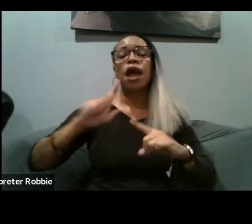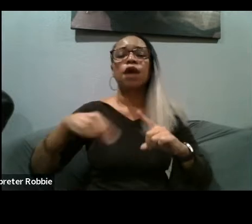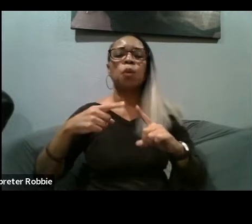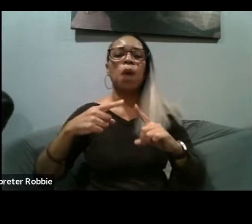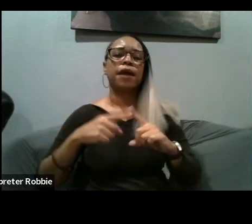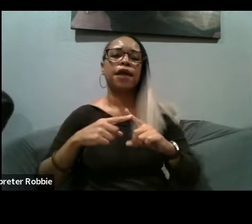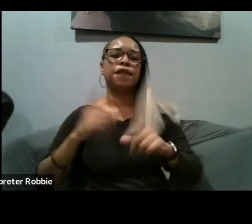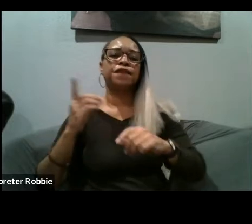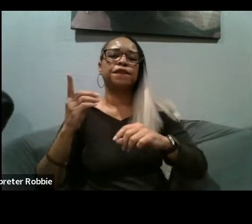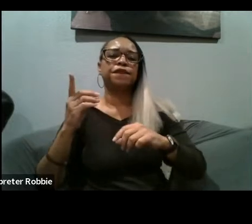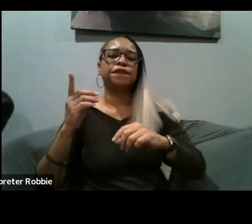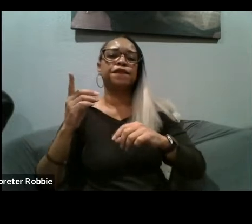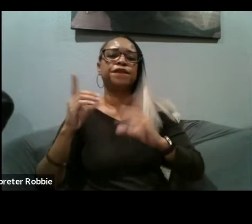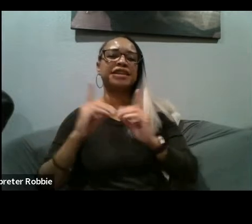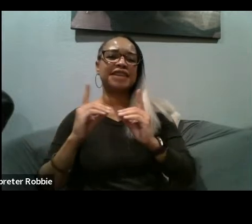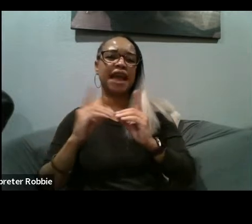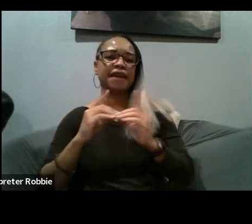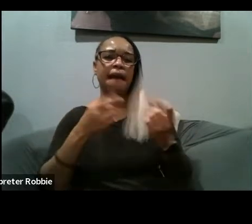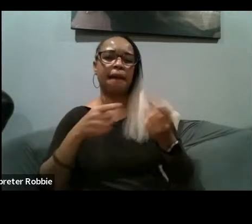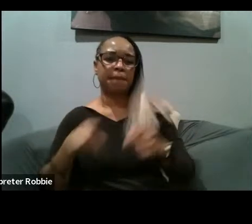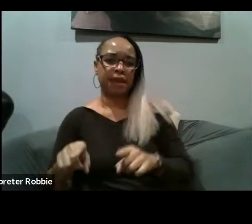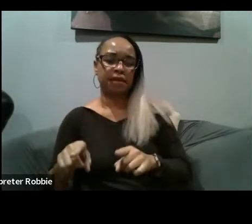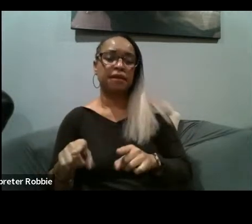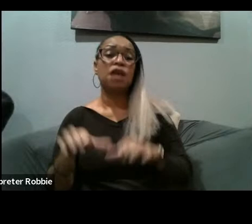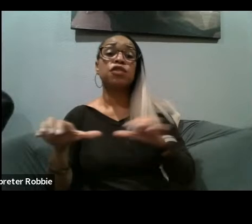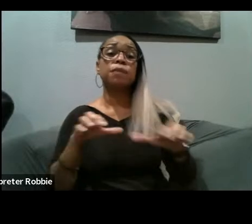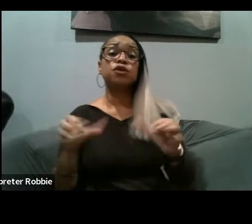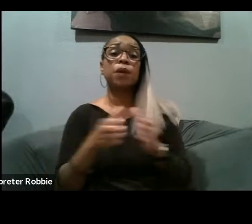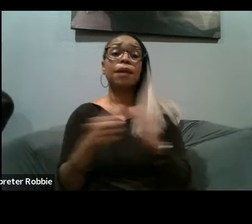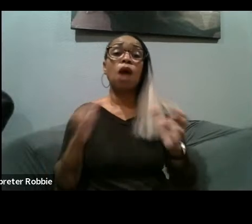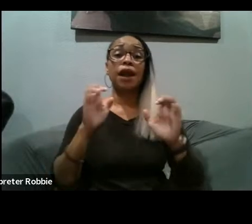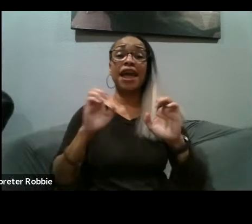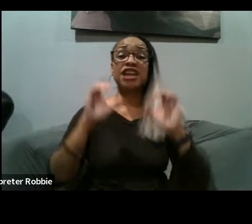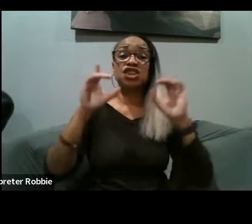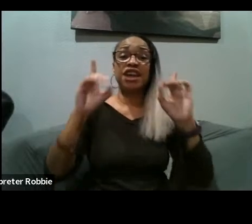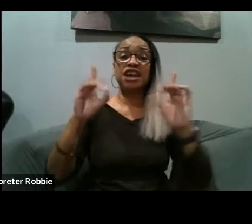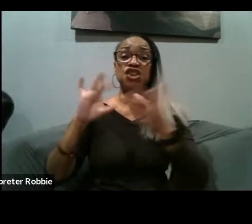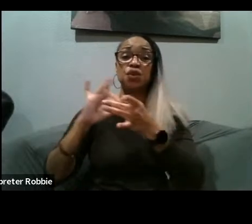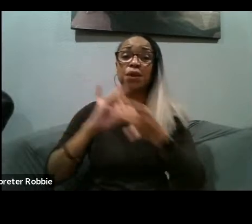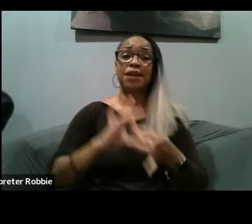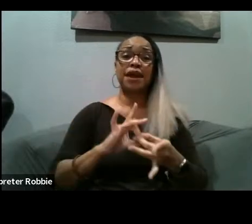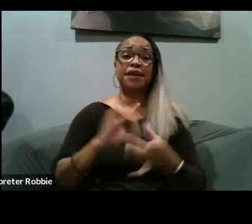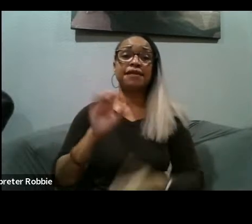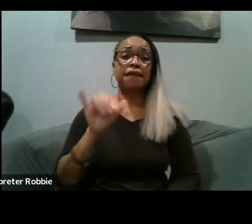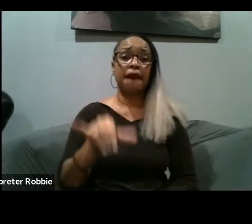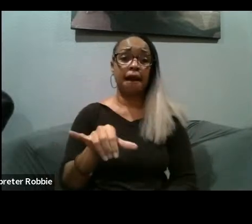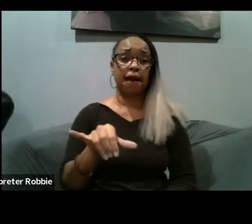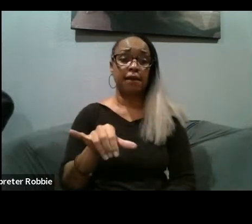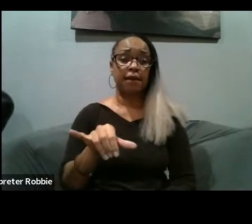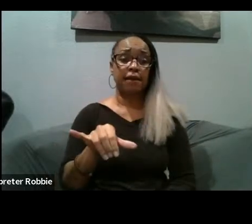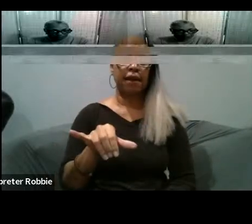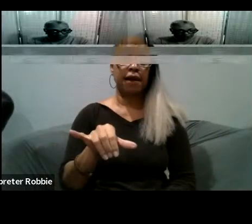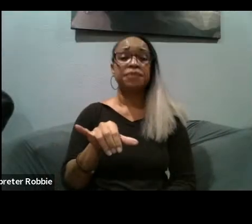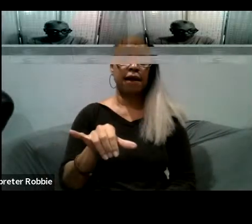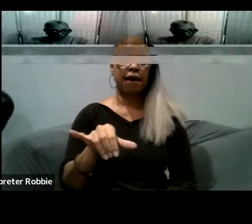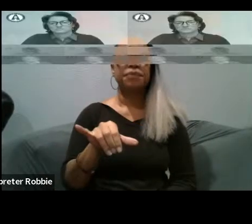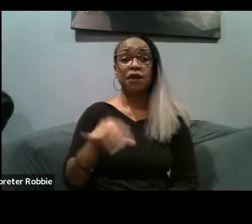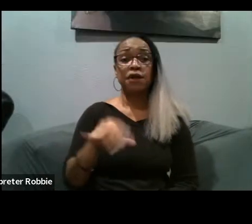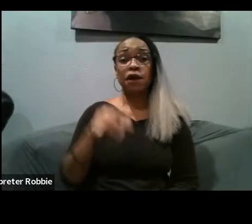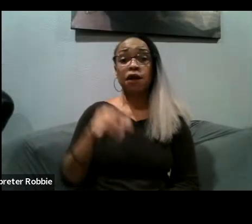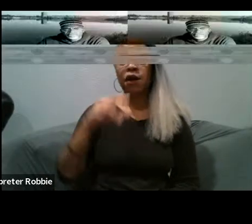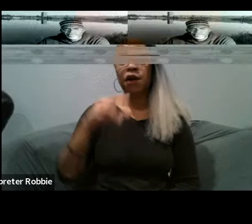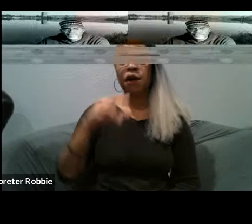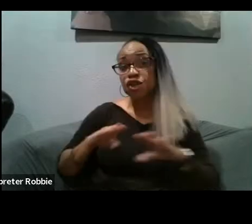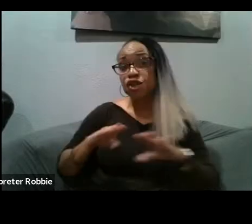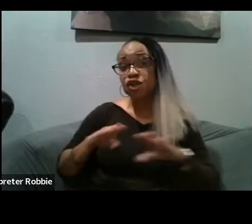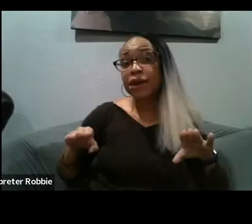expiration date is. We've been doing a lot of education around that. In terms of pediatrics, we're still not seeing